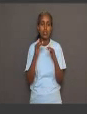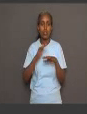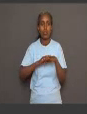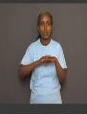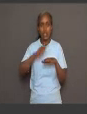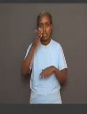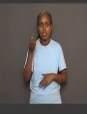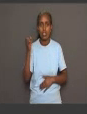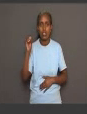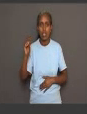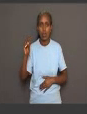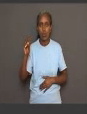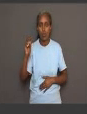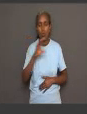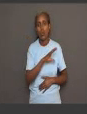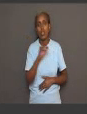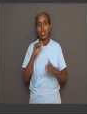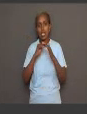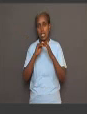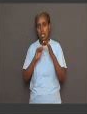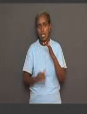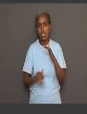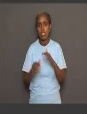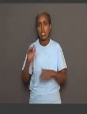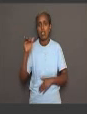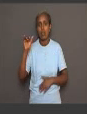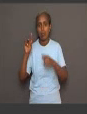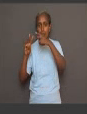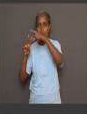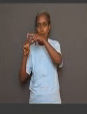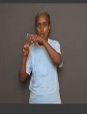greater than 0 and less than pi.